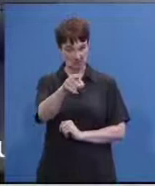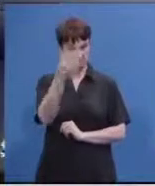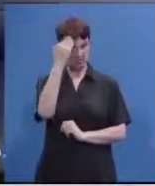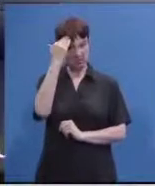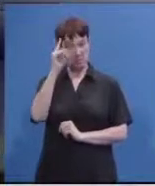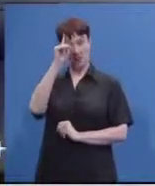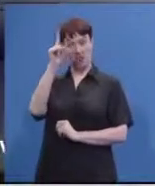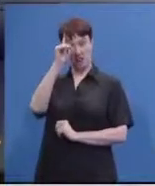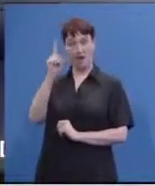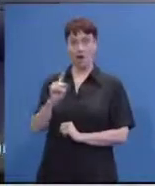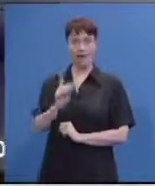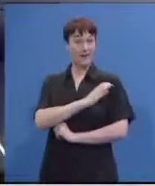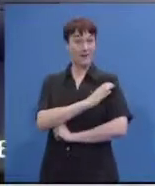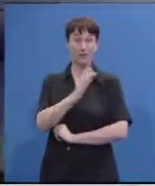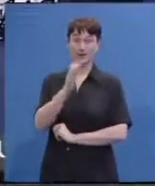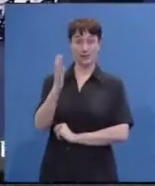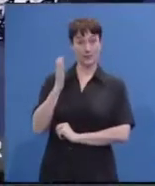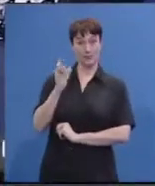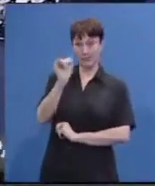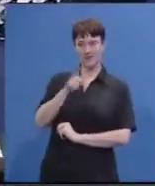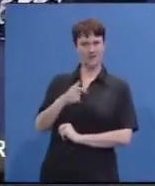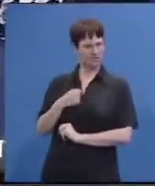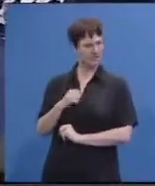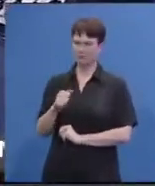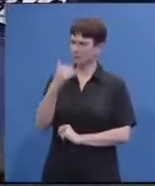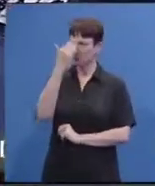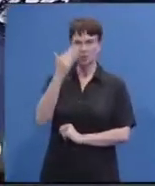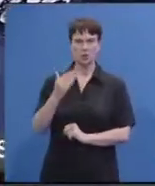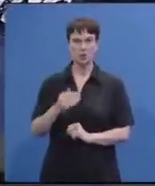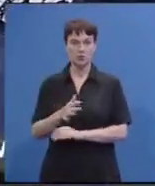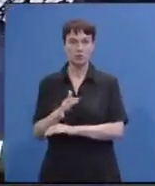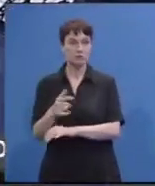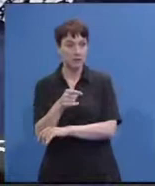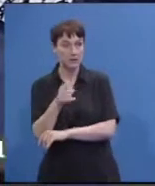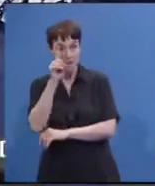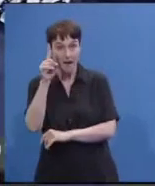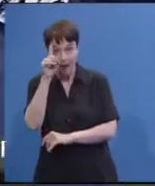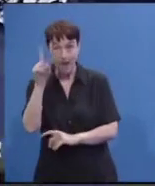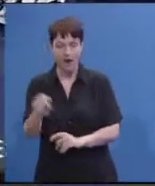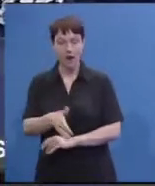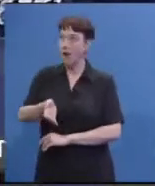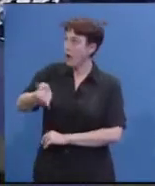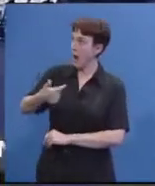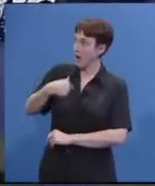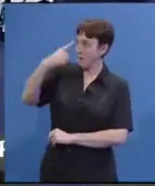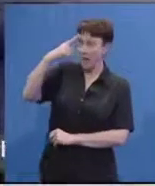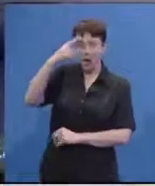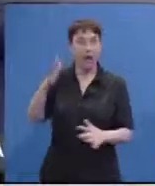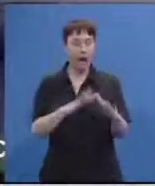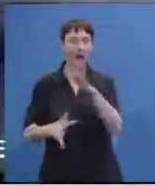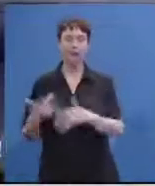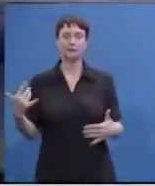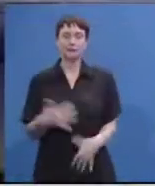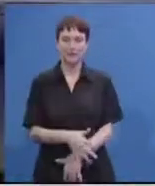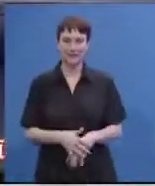thinking, what is he talking about? I said, yeah, I am. And he says, no, Nelson Mandela. You know, I thought, yeah, that's my